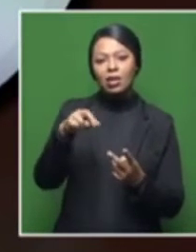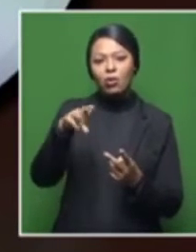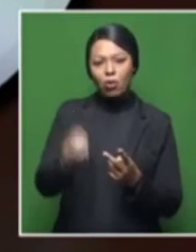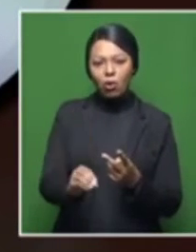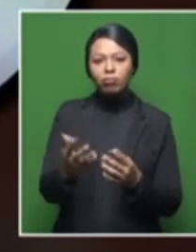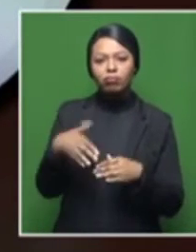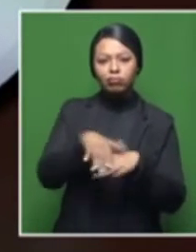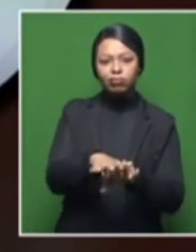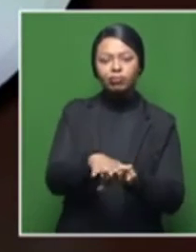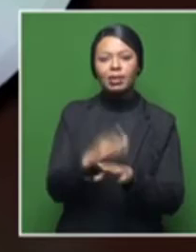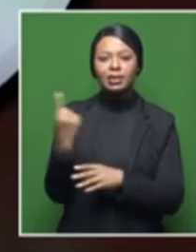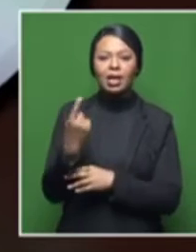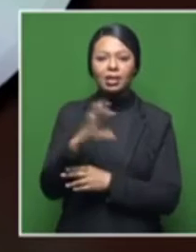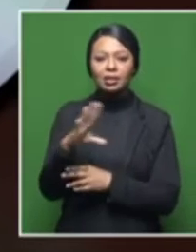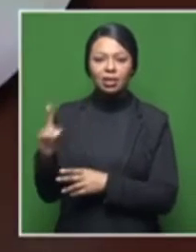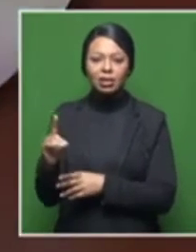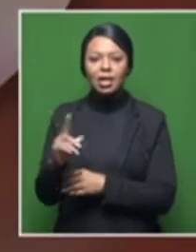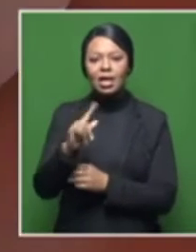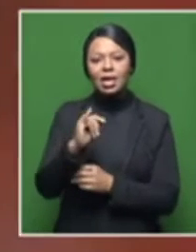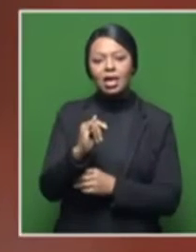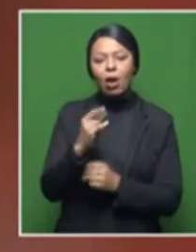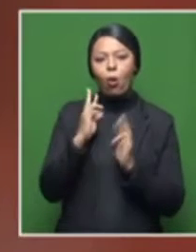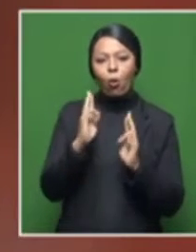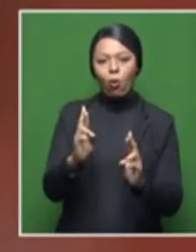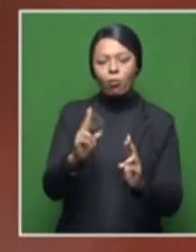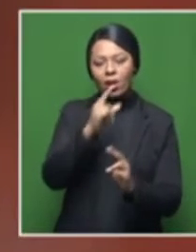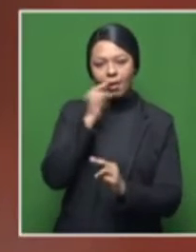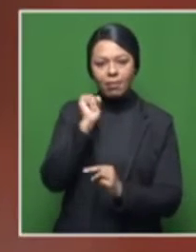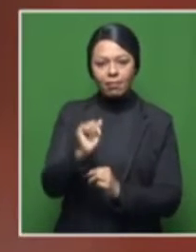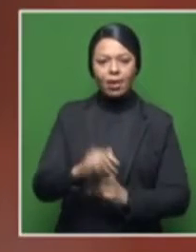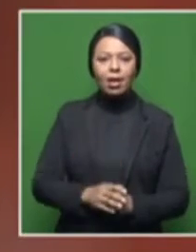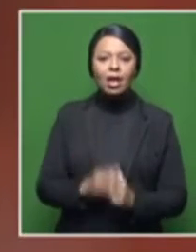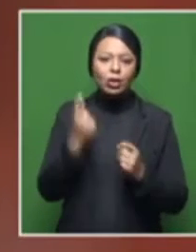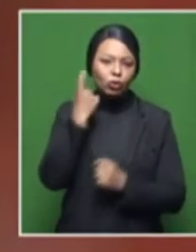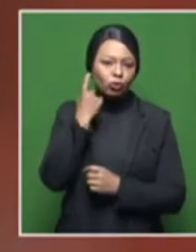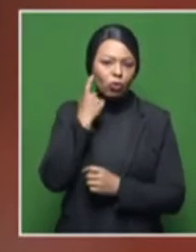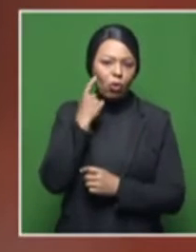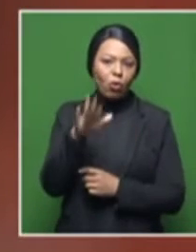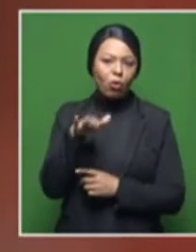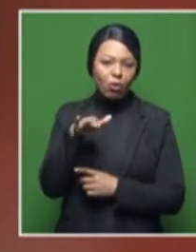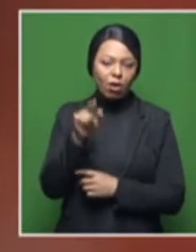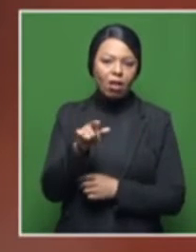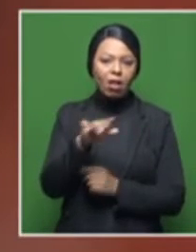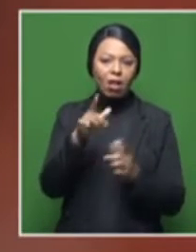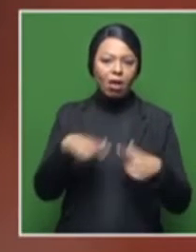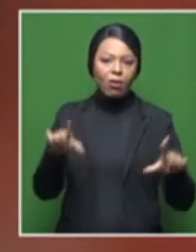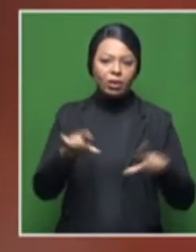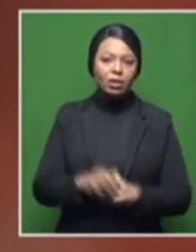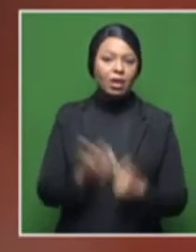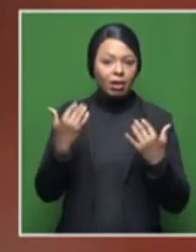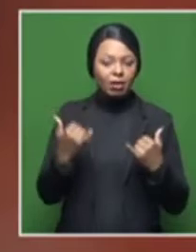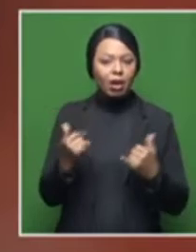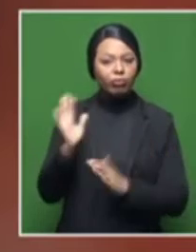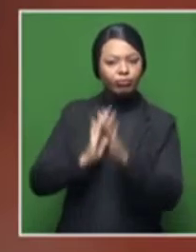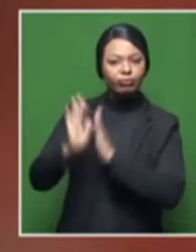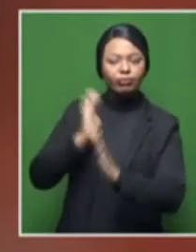textures with his latest single, Ithemba, the isiZulu term for hope. The multi-award-winning muso joins us now in studio to give us a taste of his